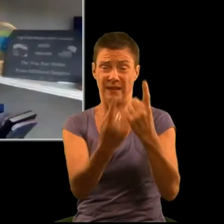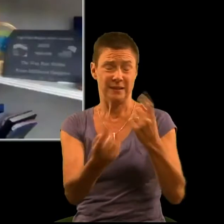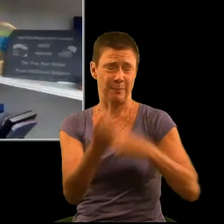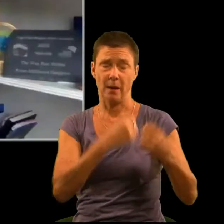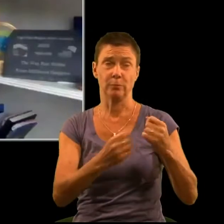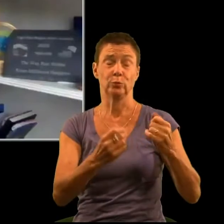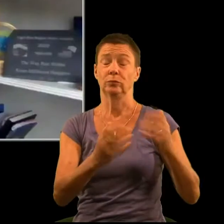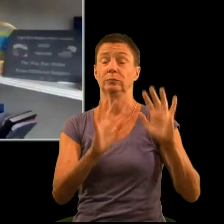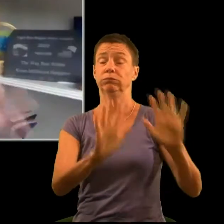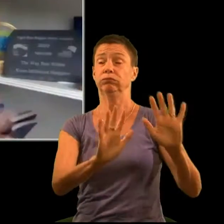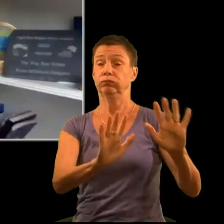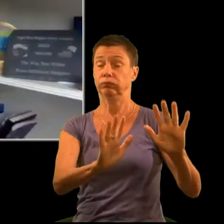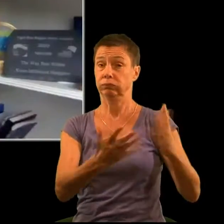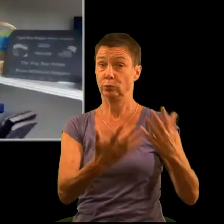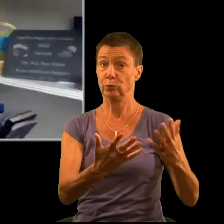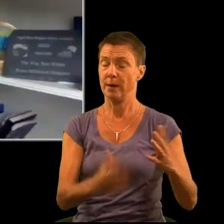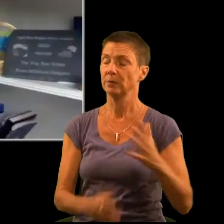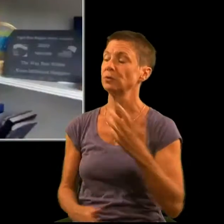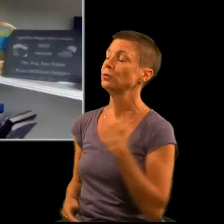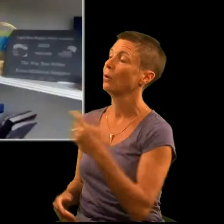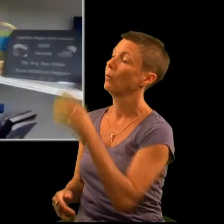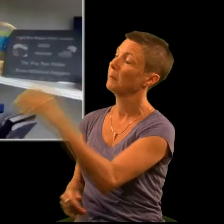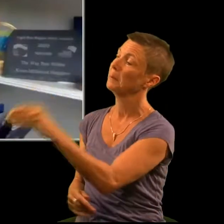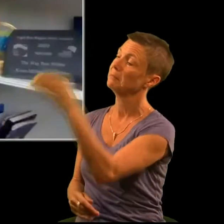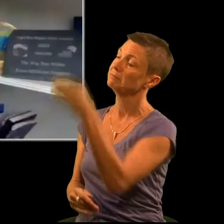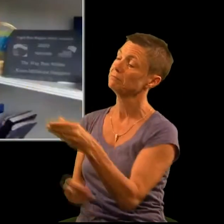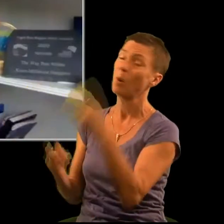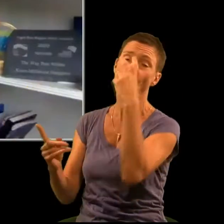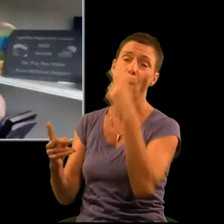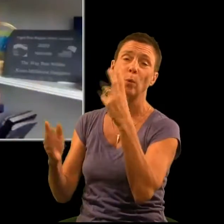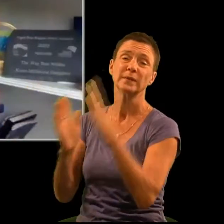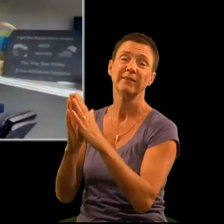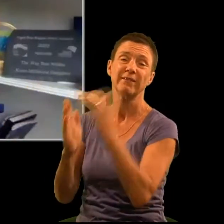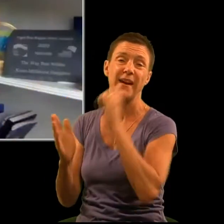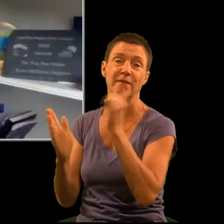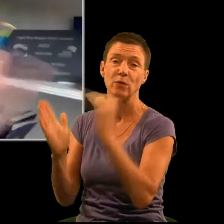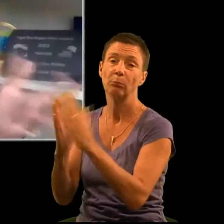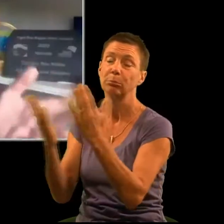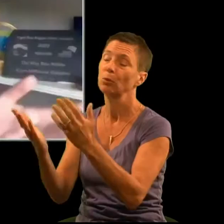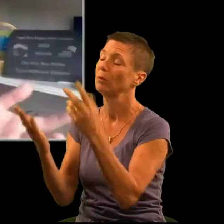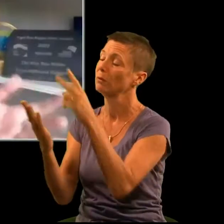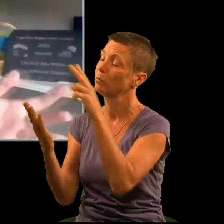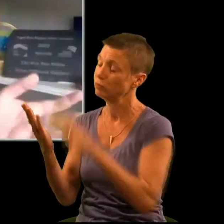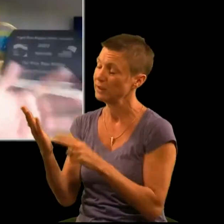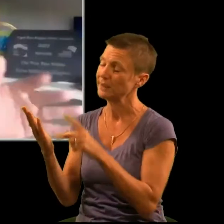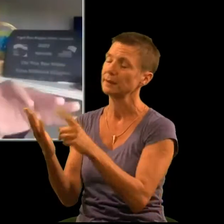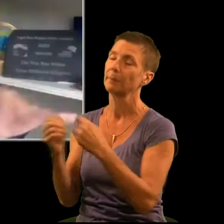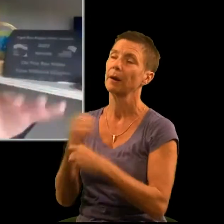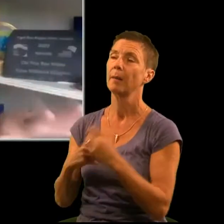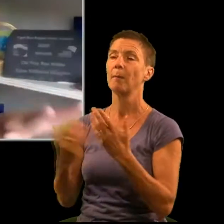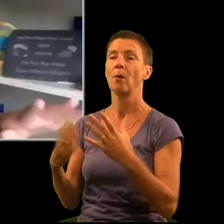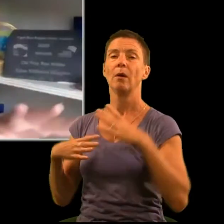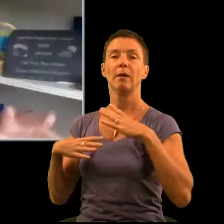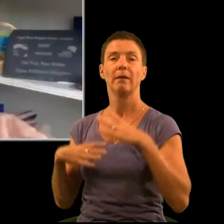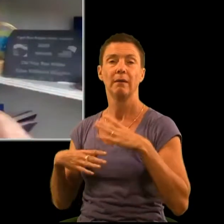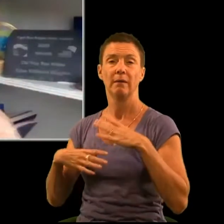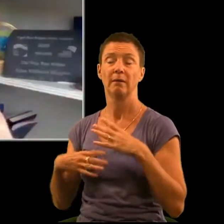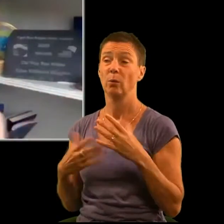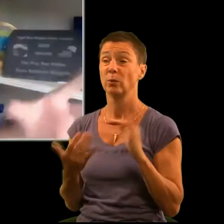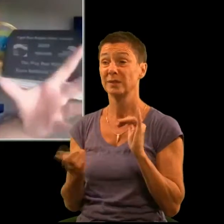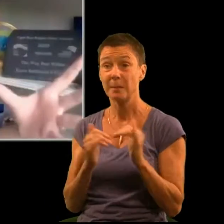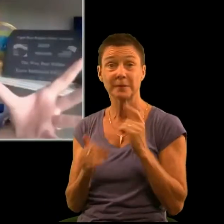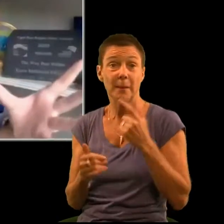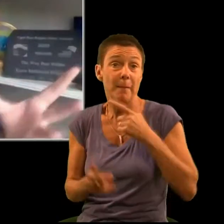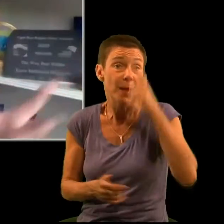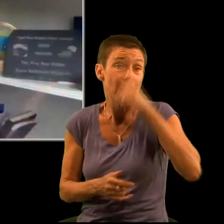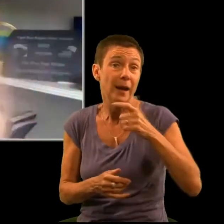my bookshelves and either rereading old favourites or catching up. As authors, we get sent lots of lovely books.